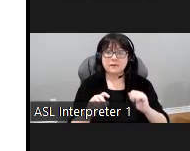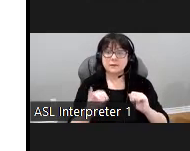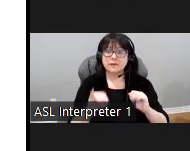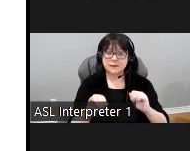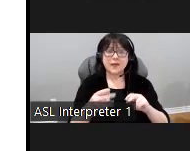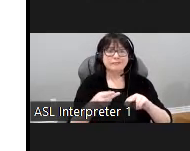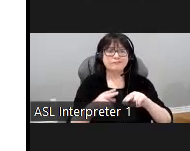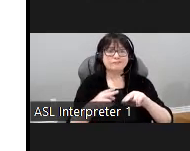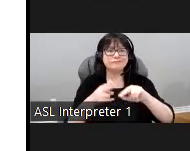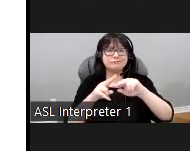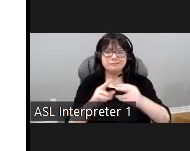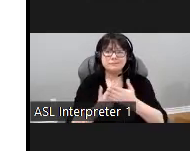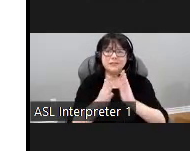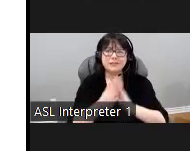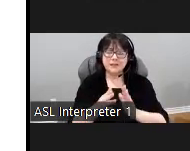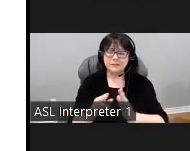also goes up.